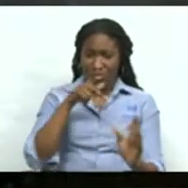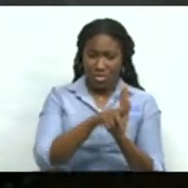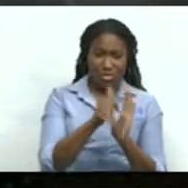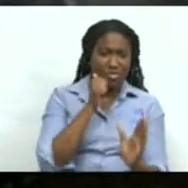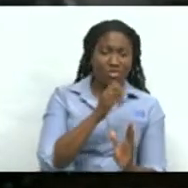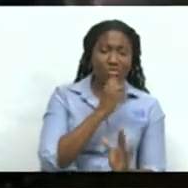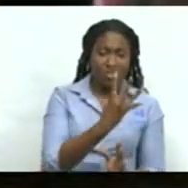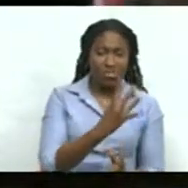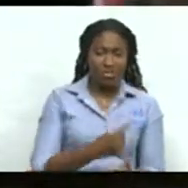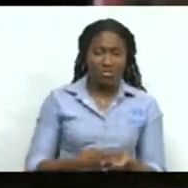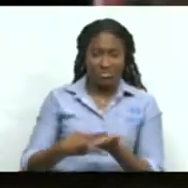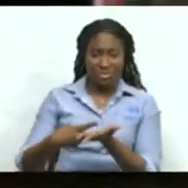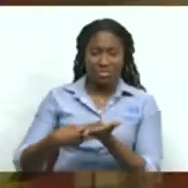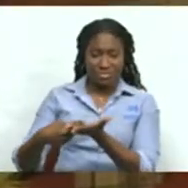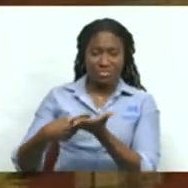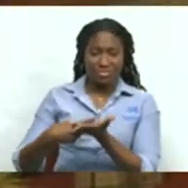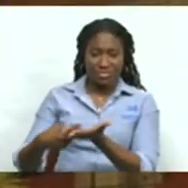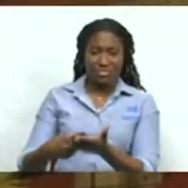No, members.